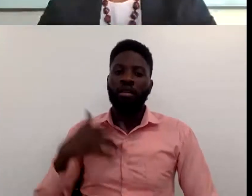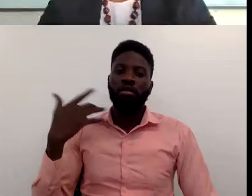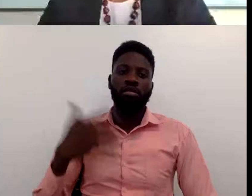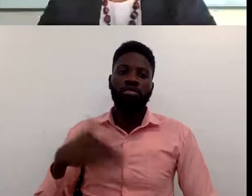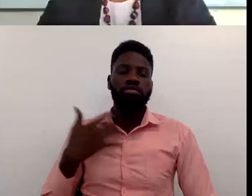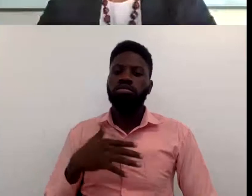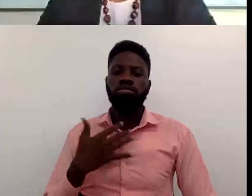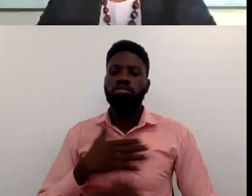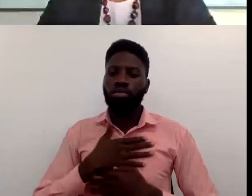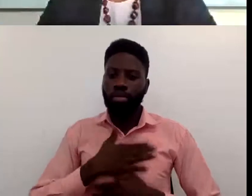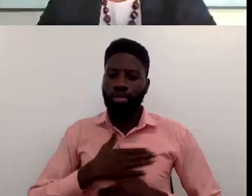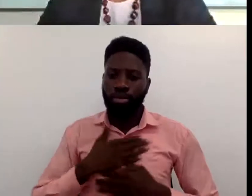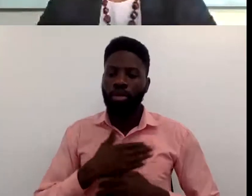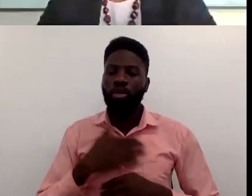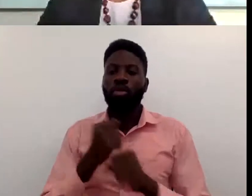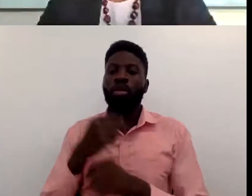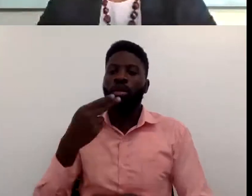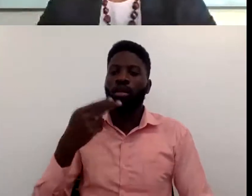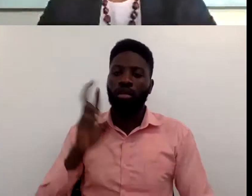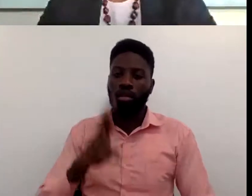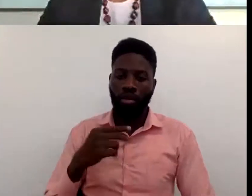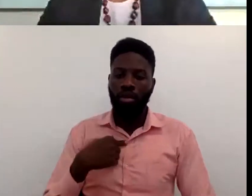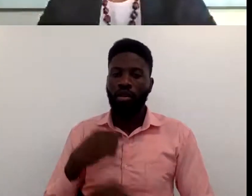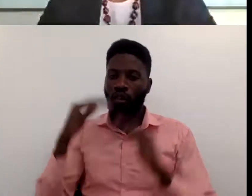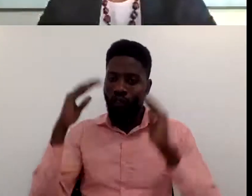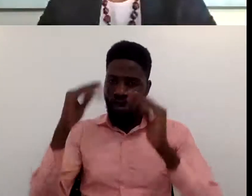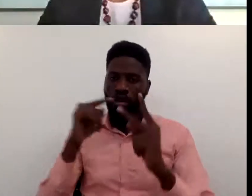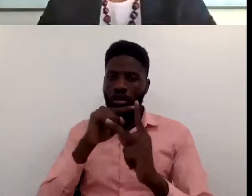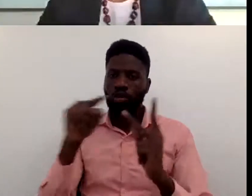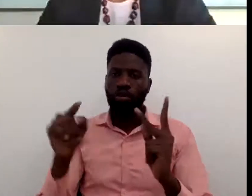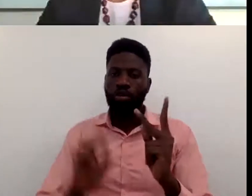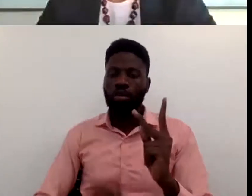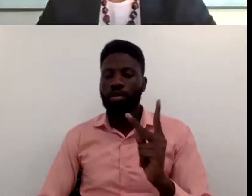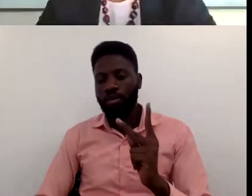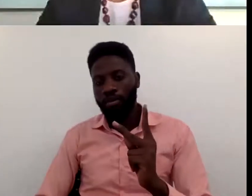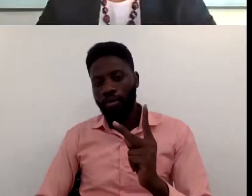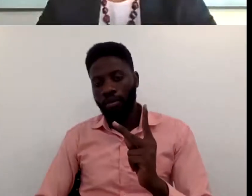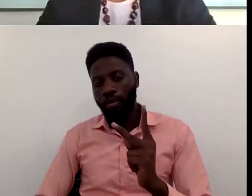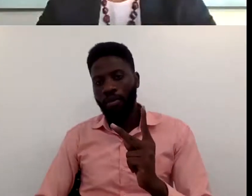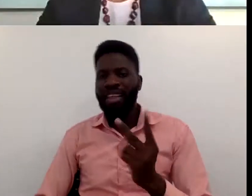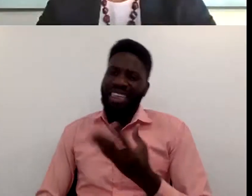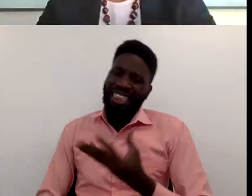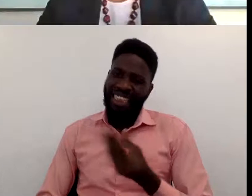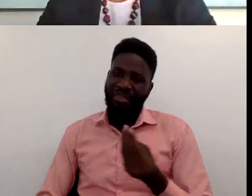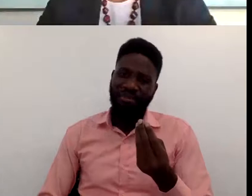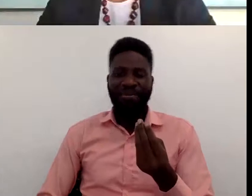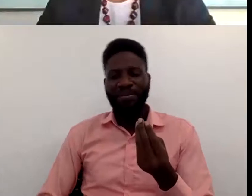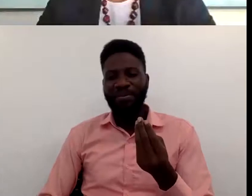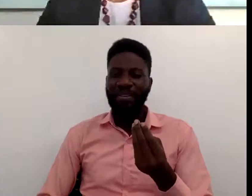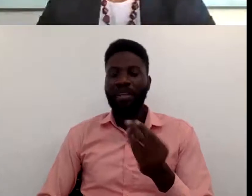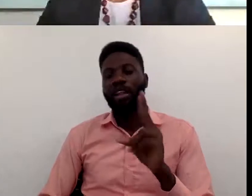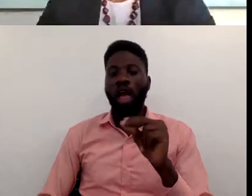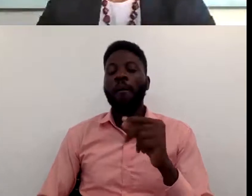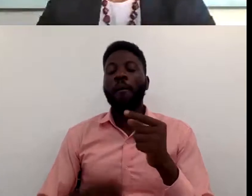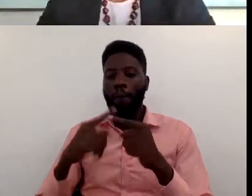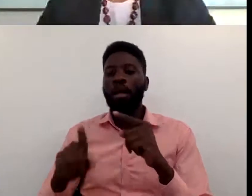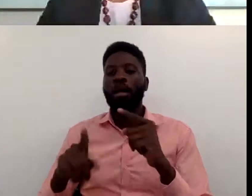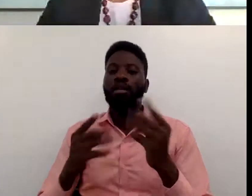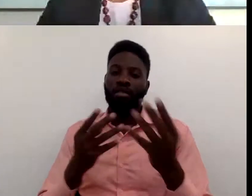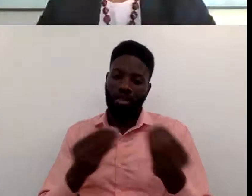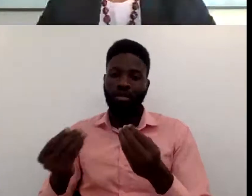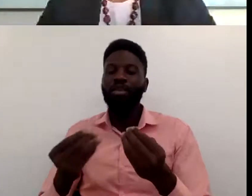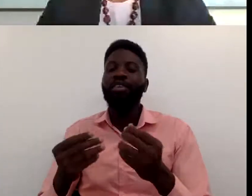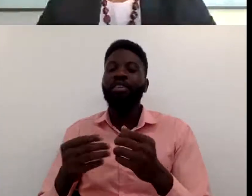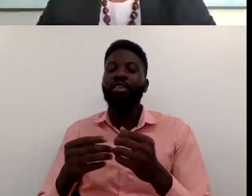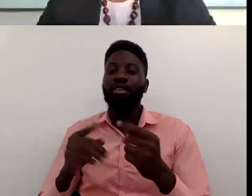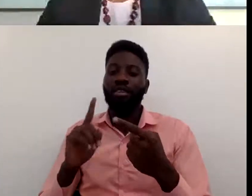being in HR. I deal with two simple things. They're not as simple as I make them sound, but they are: